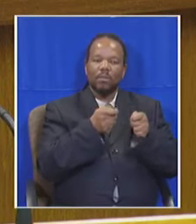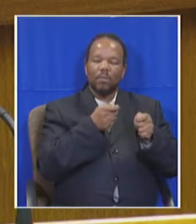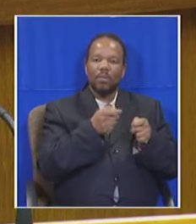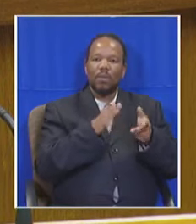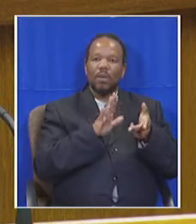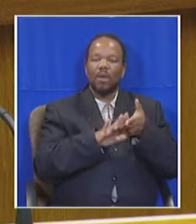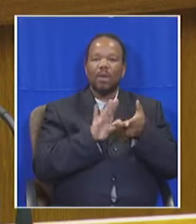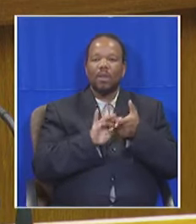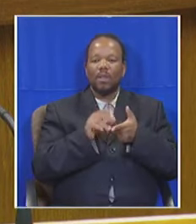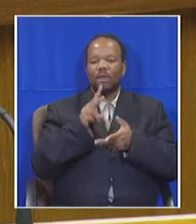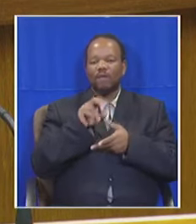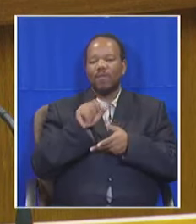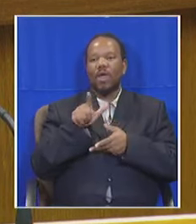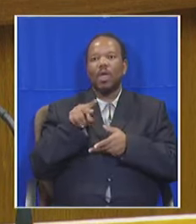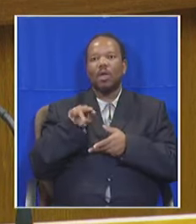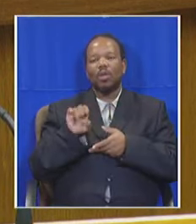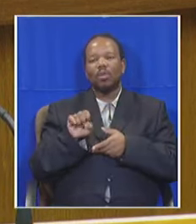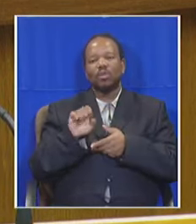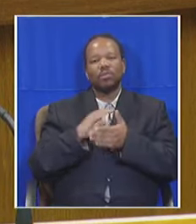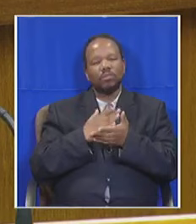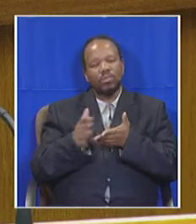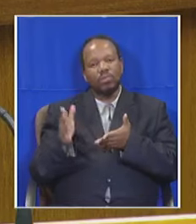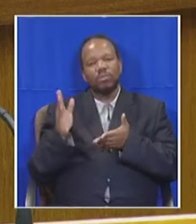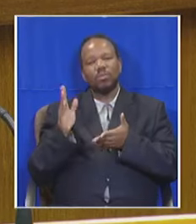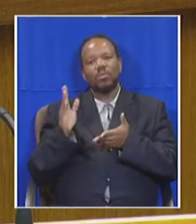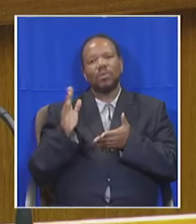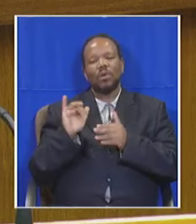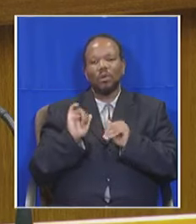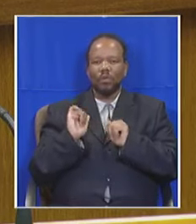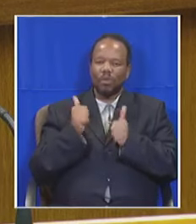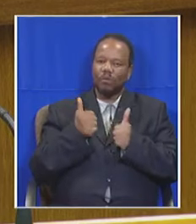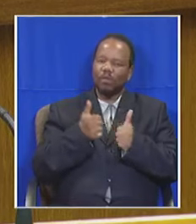that the Constitution commits us to uphold.